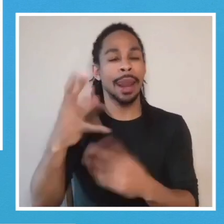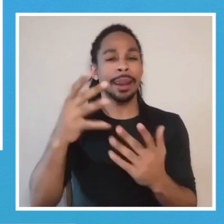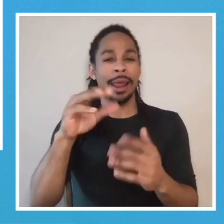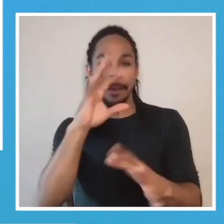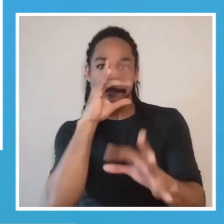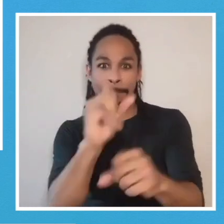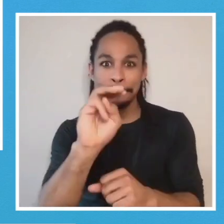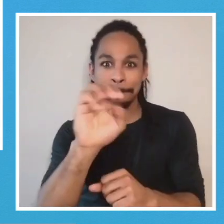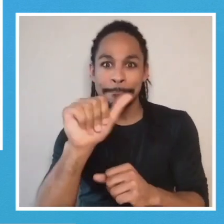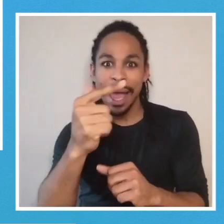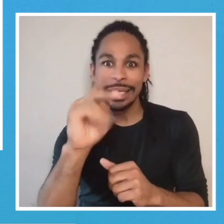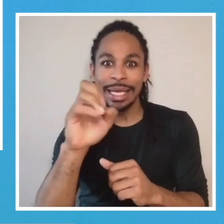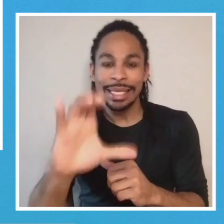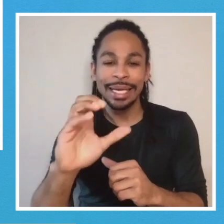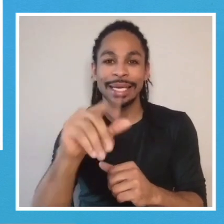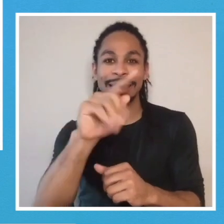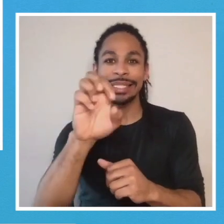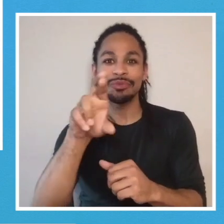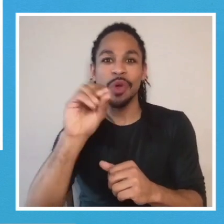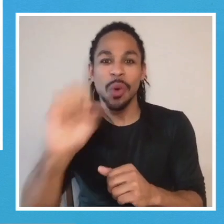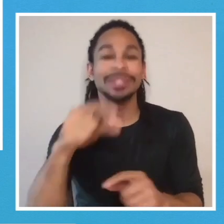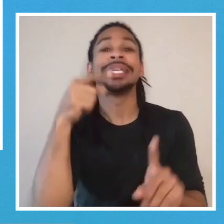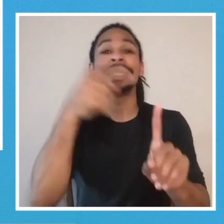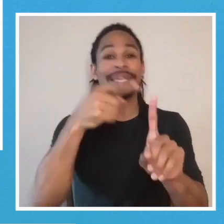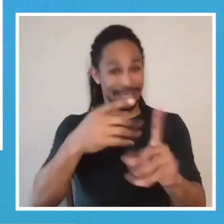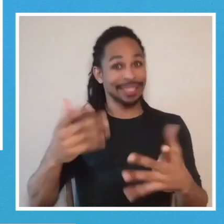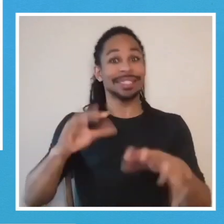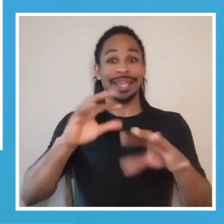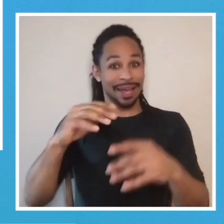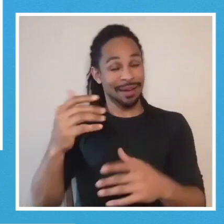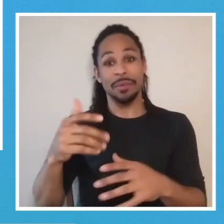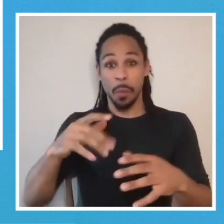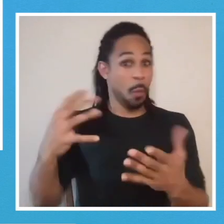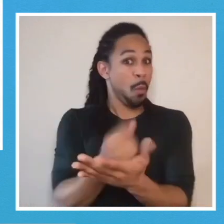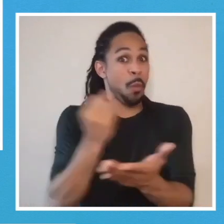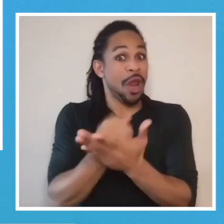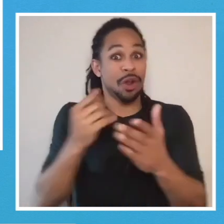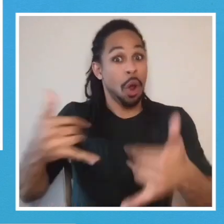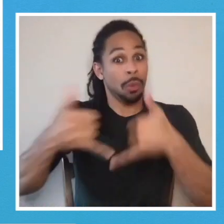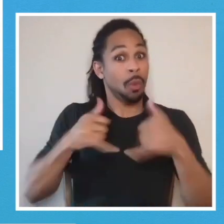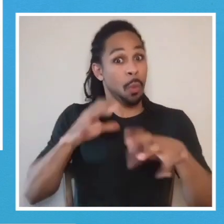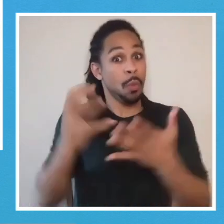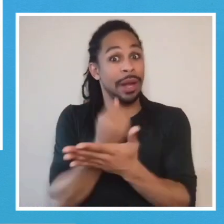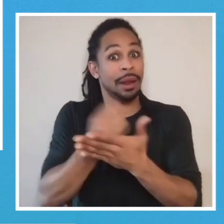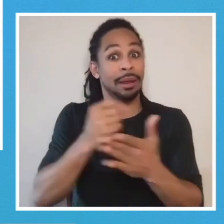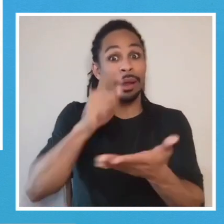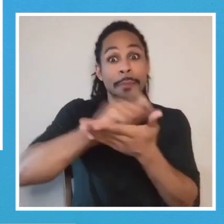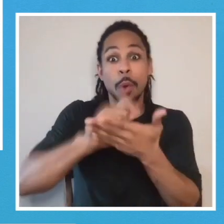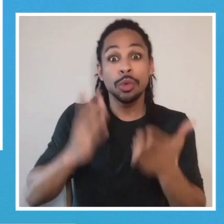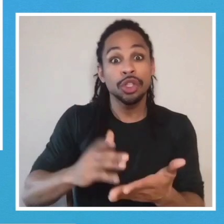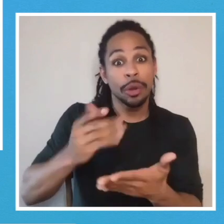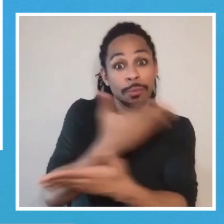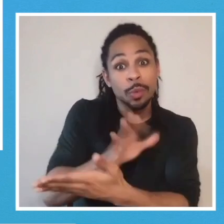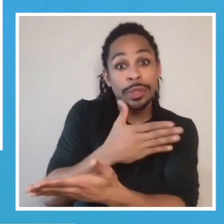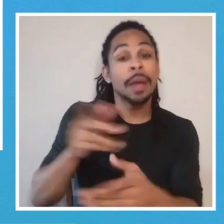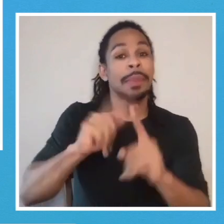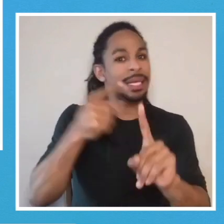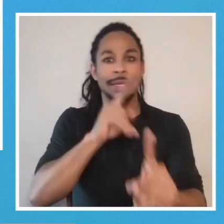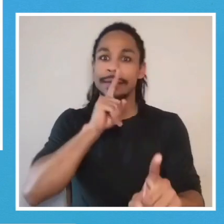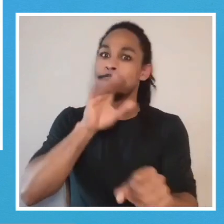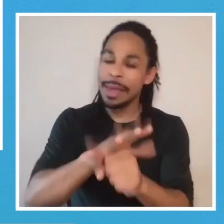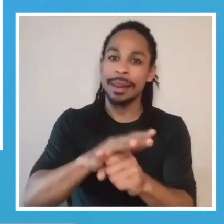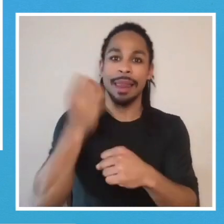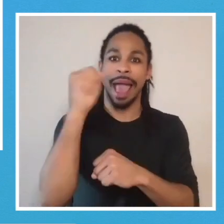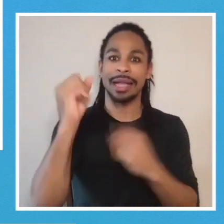winning composer. But what you may not know is that he's a very, very committed activist, much like Mark here, very committed activist. He's